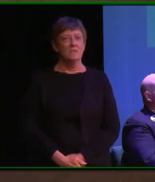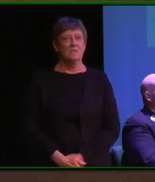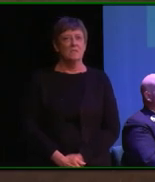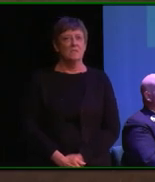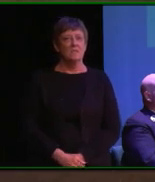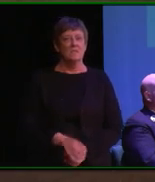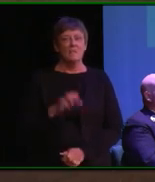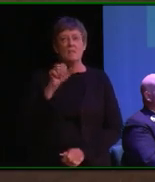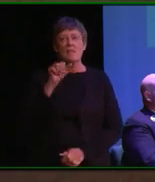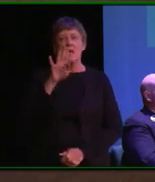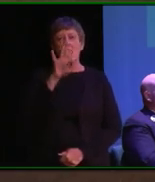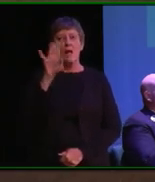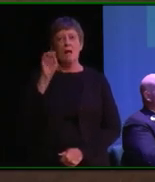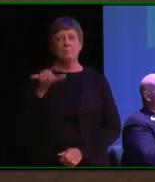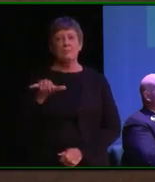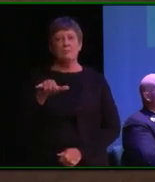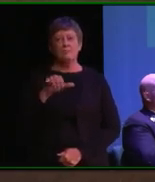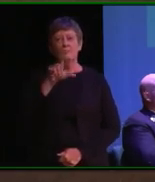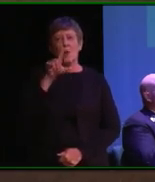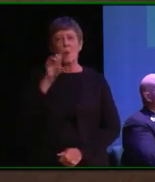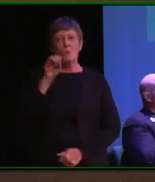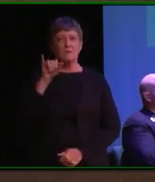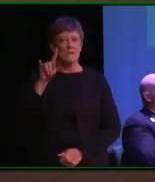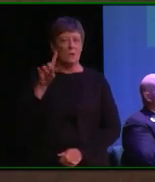Abby Macedo.